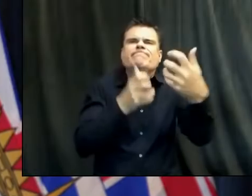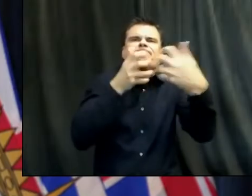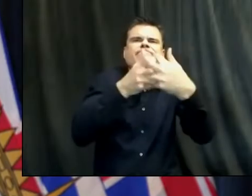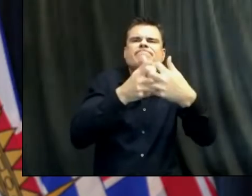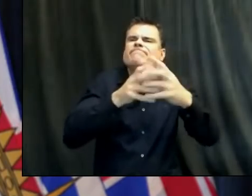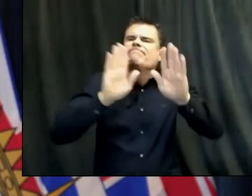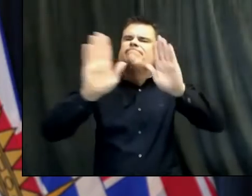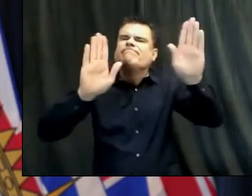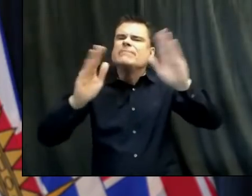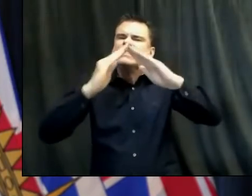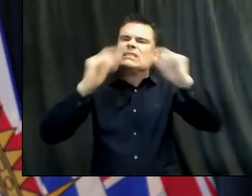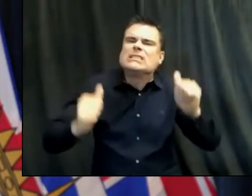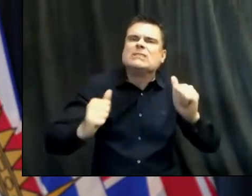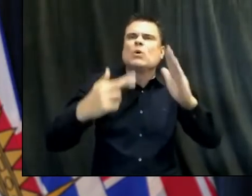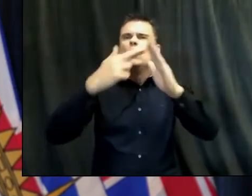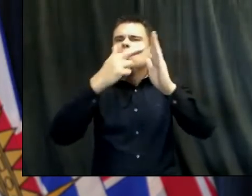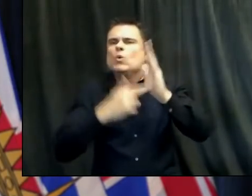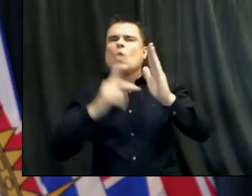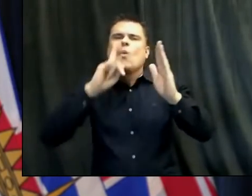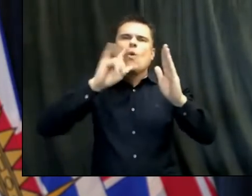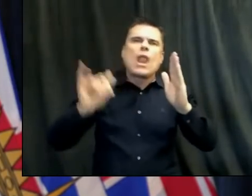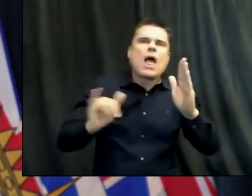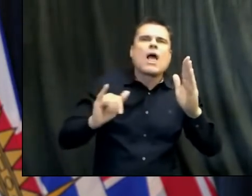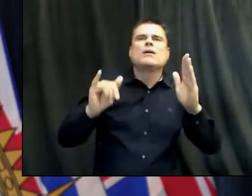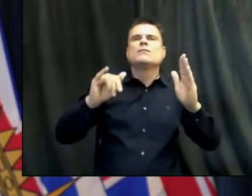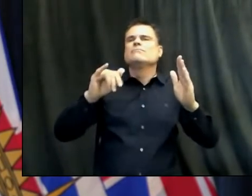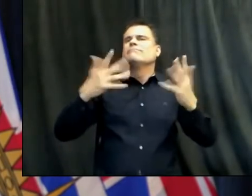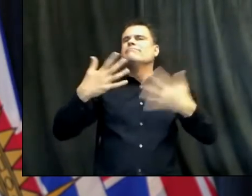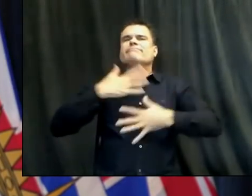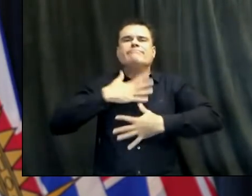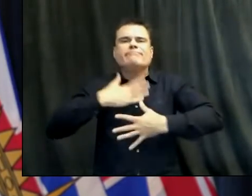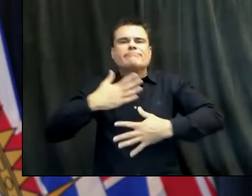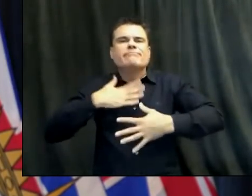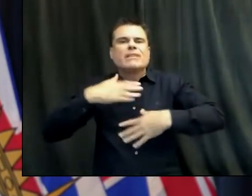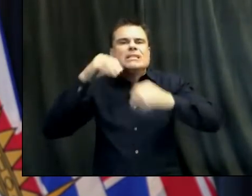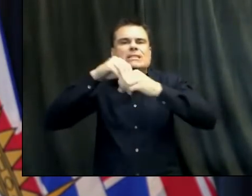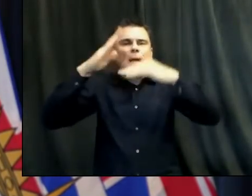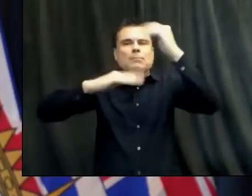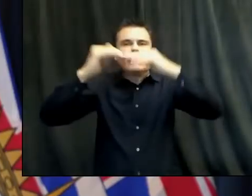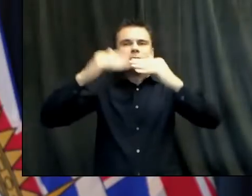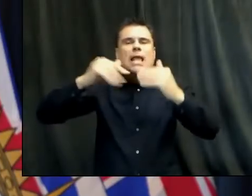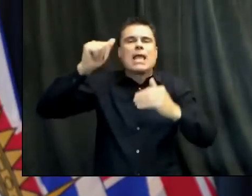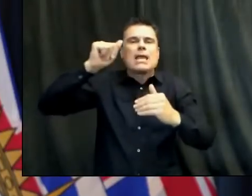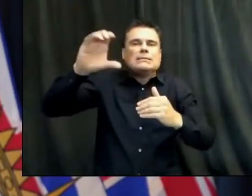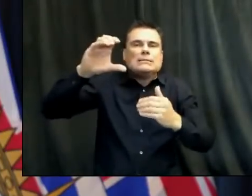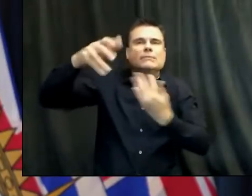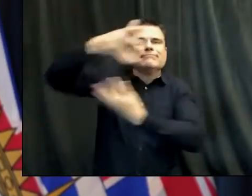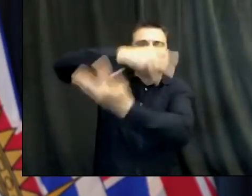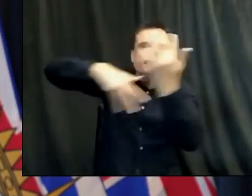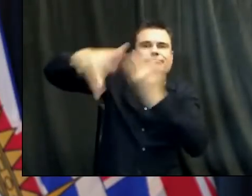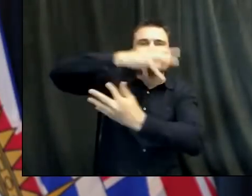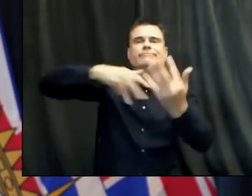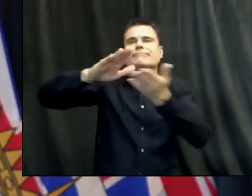is variation both across our province and across the country in how some things are done, for